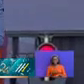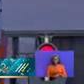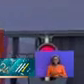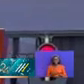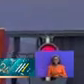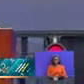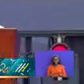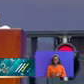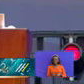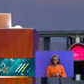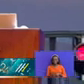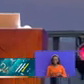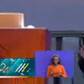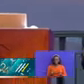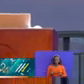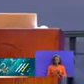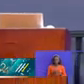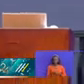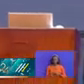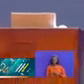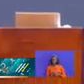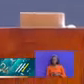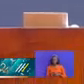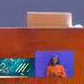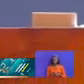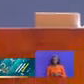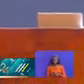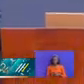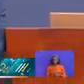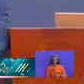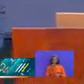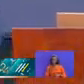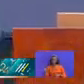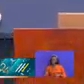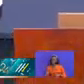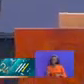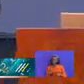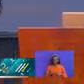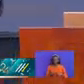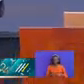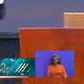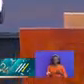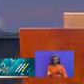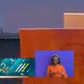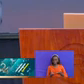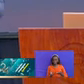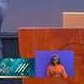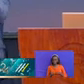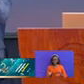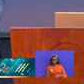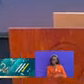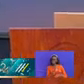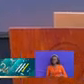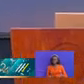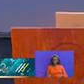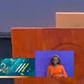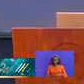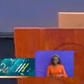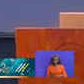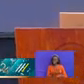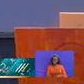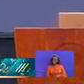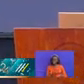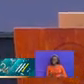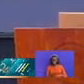but there are men who might sit and I pray they are not here they will sit where Solomon sat saw the vanity of wisdom saw the vanity of wealth